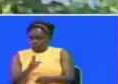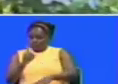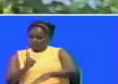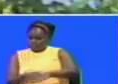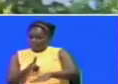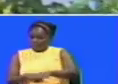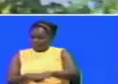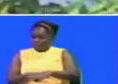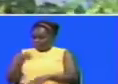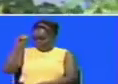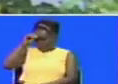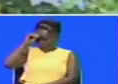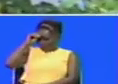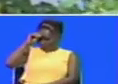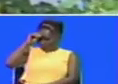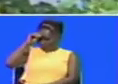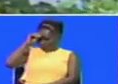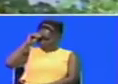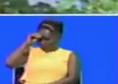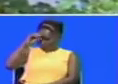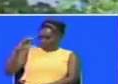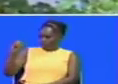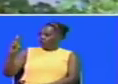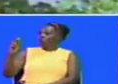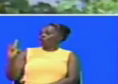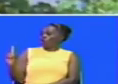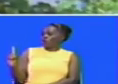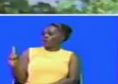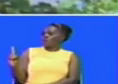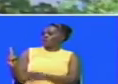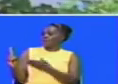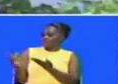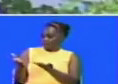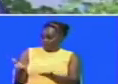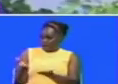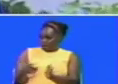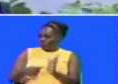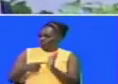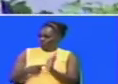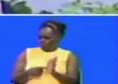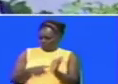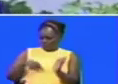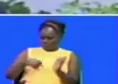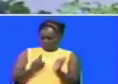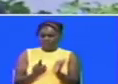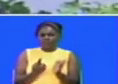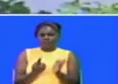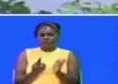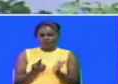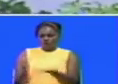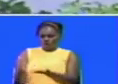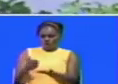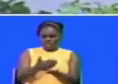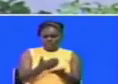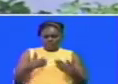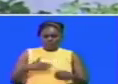to perception, the fact that COD is now sort of painting a picture that we are pulling people from